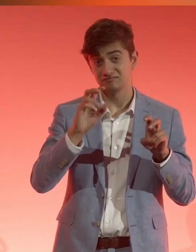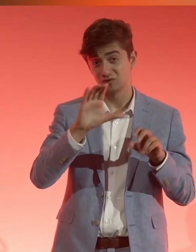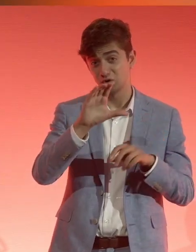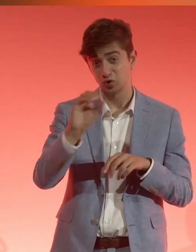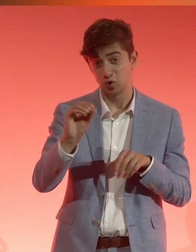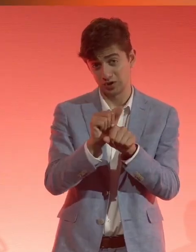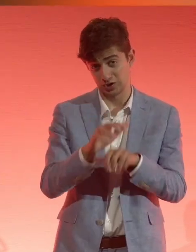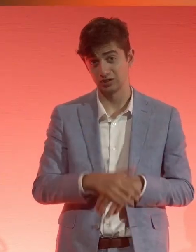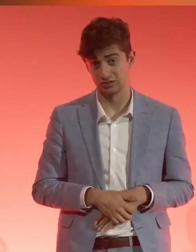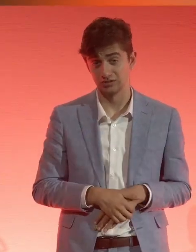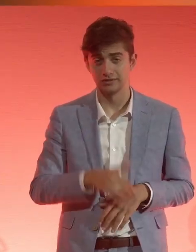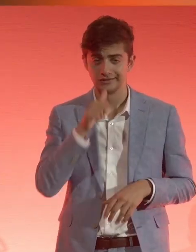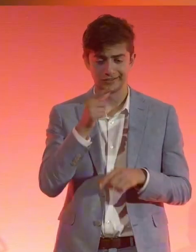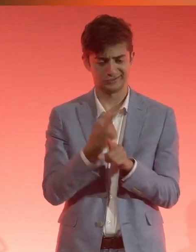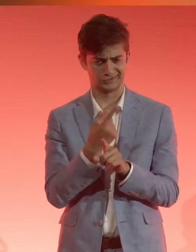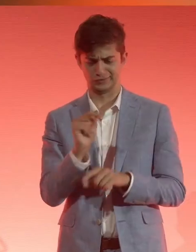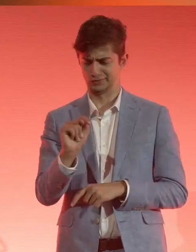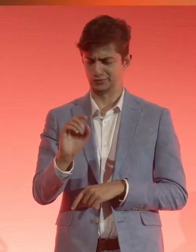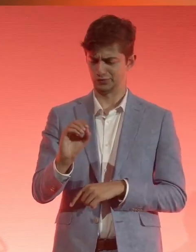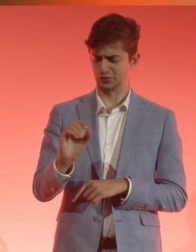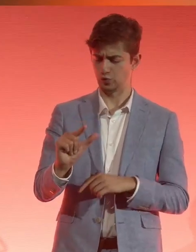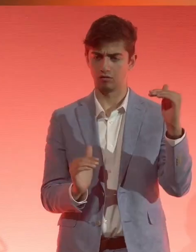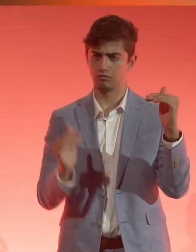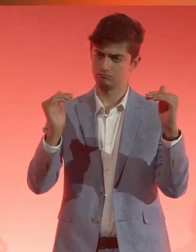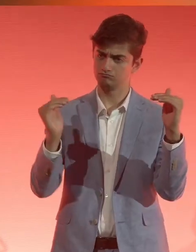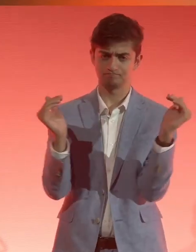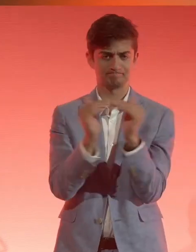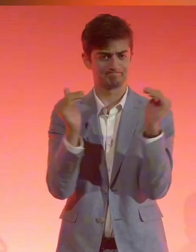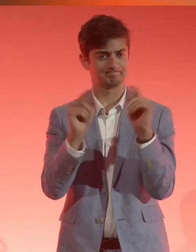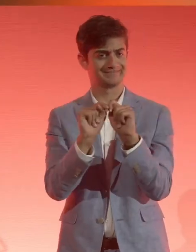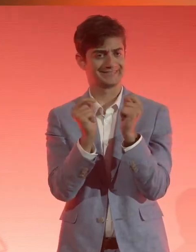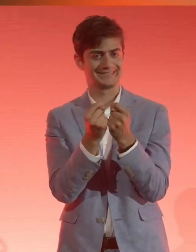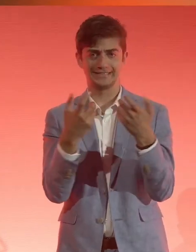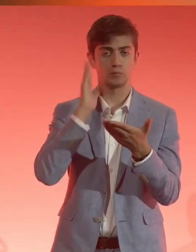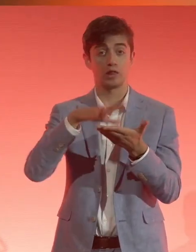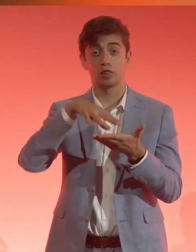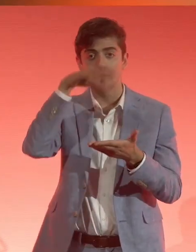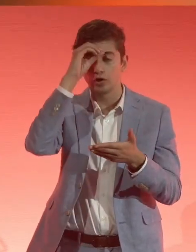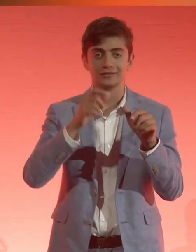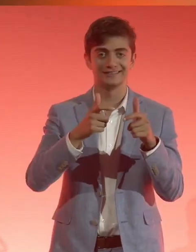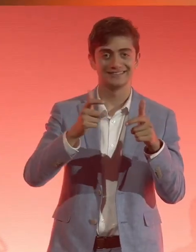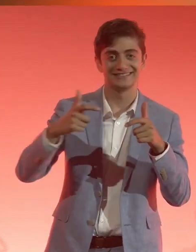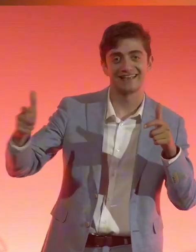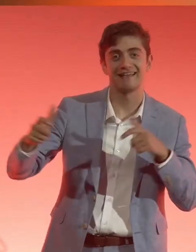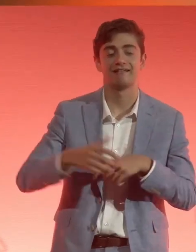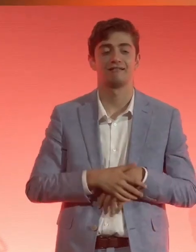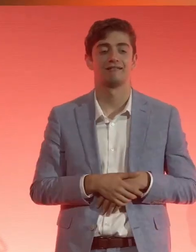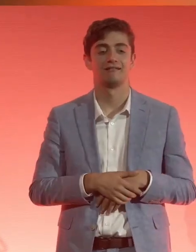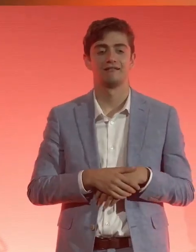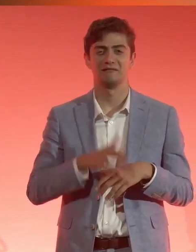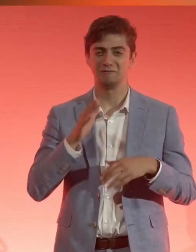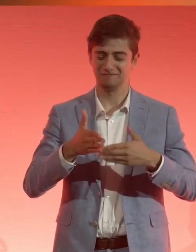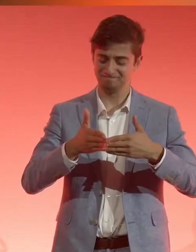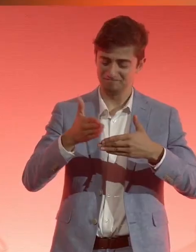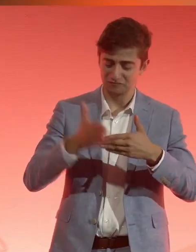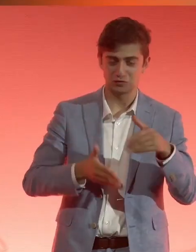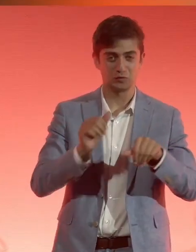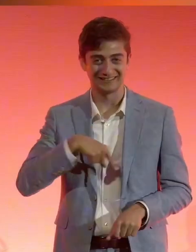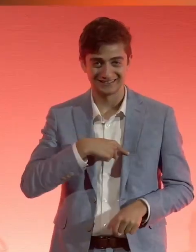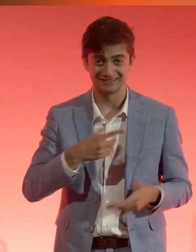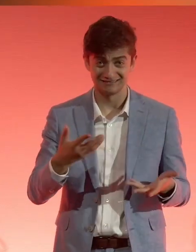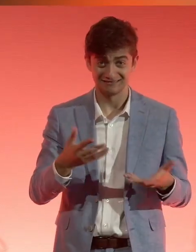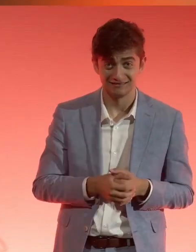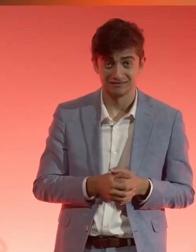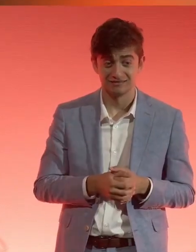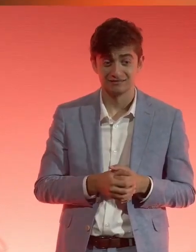just a tool, but an intelligent teammate. It will learn, it will scale, and it will get work done on our behalf.